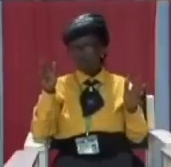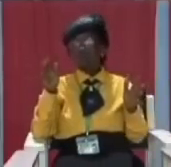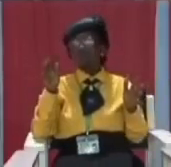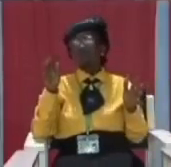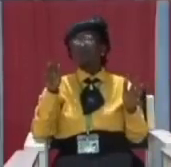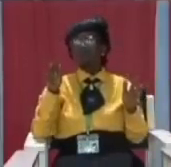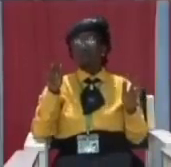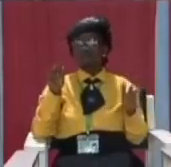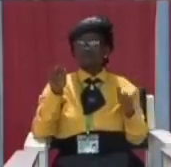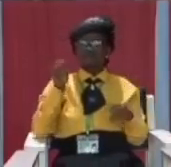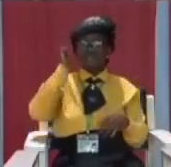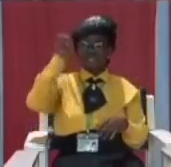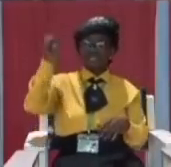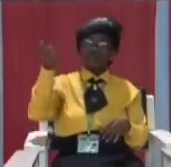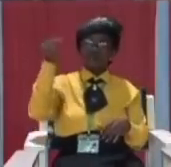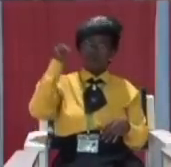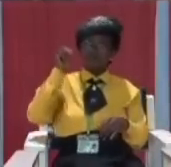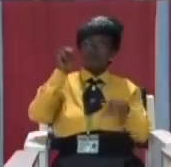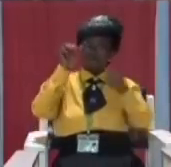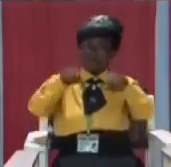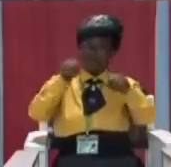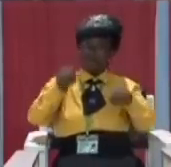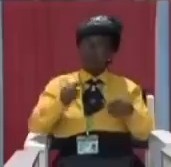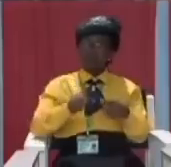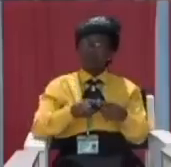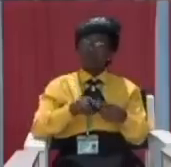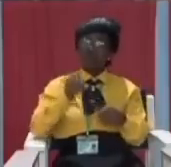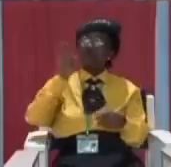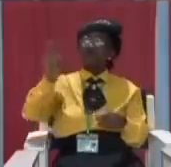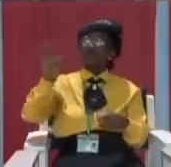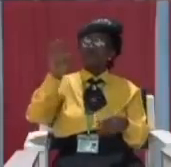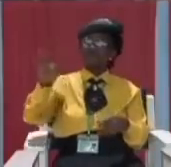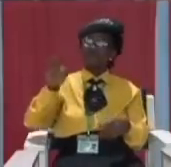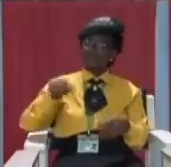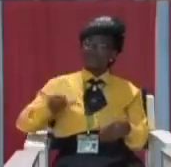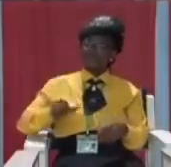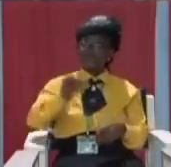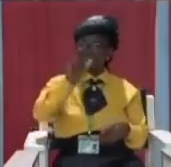he was able to preach yet another sermon.